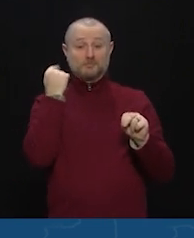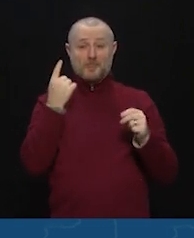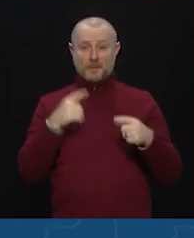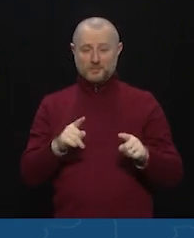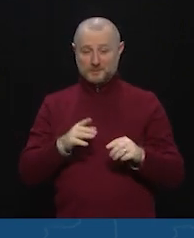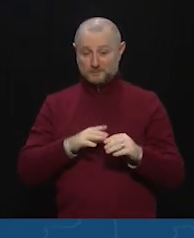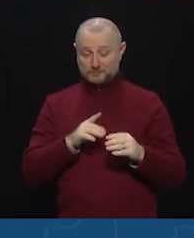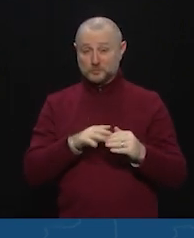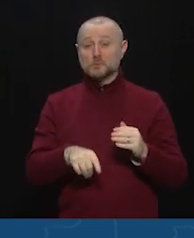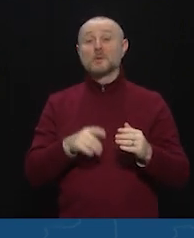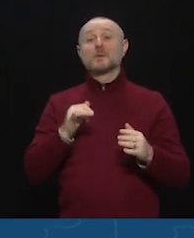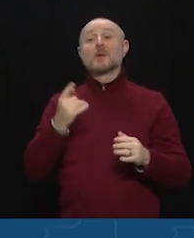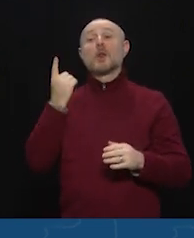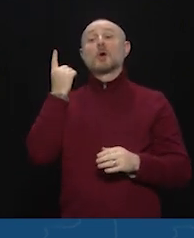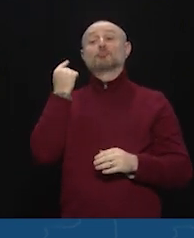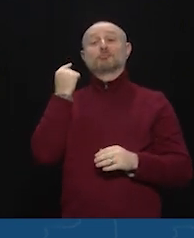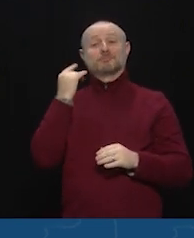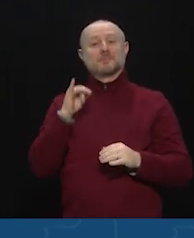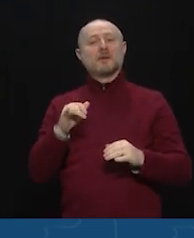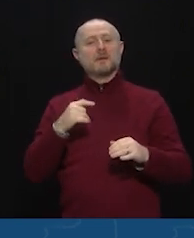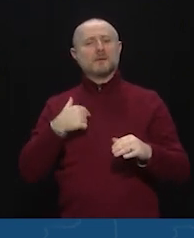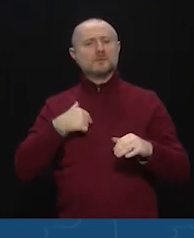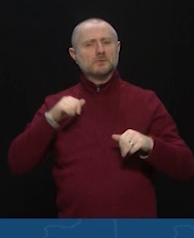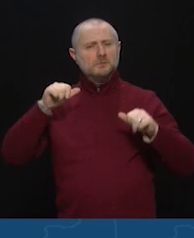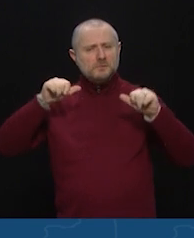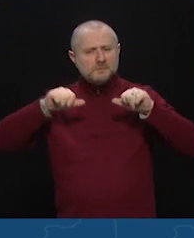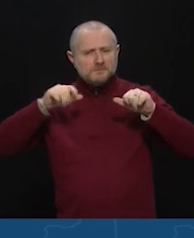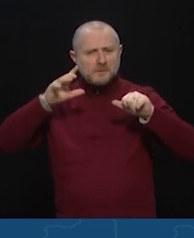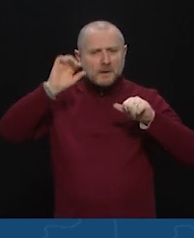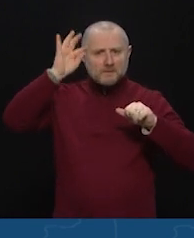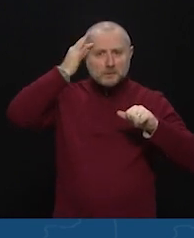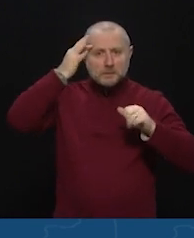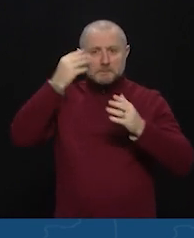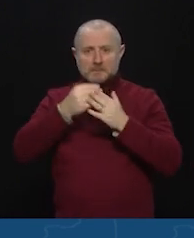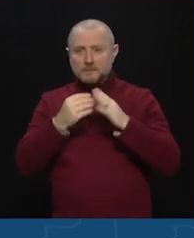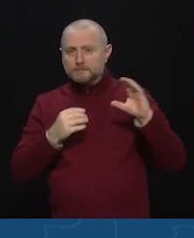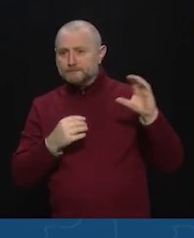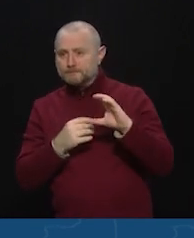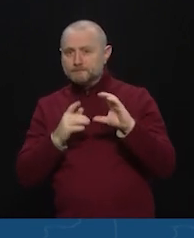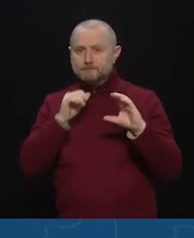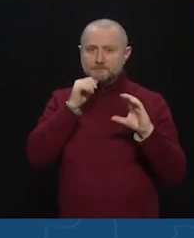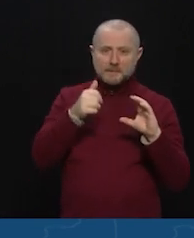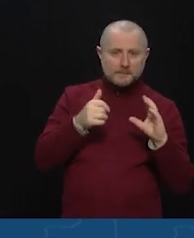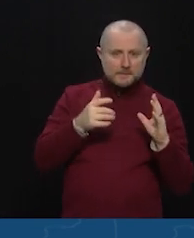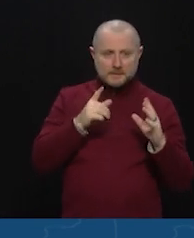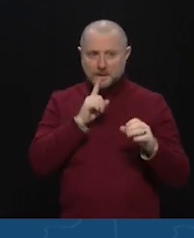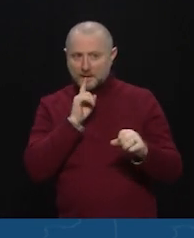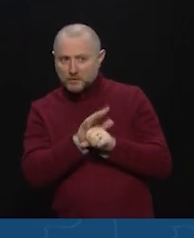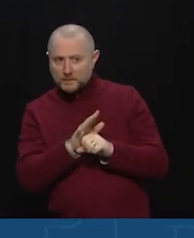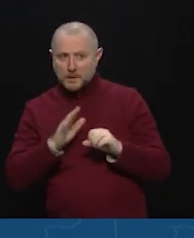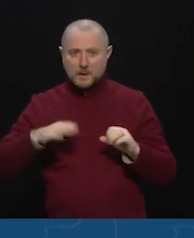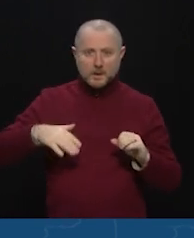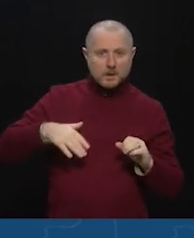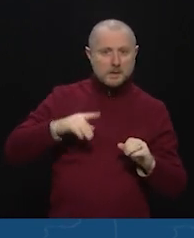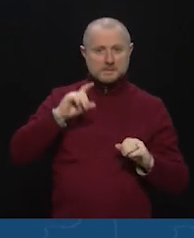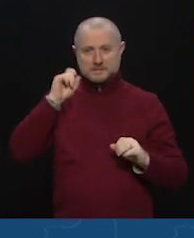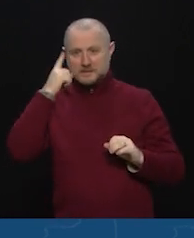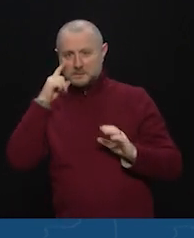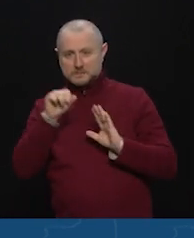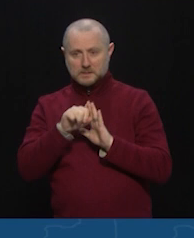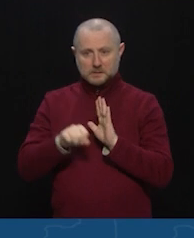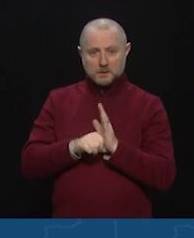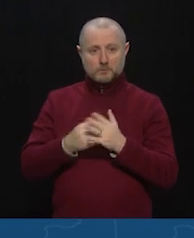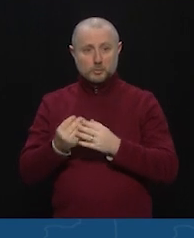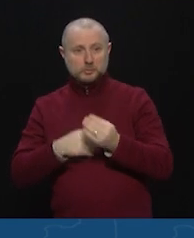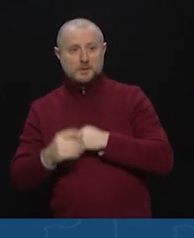what we faced was we had uncertainty. Federal funding was uncertain. When we put out the executive budget last year, vaccinations had started,